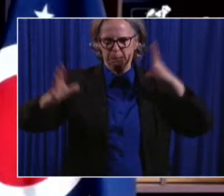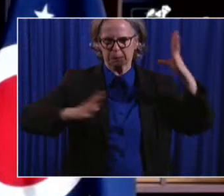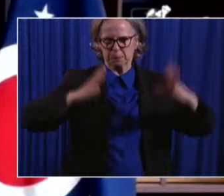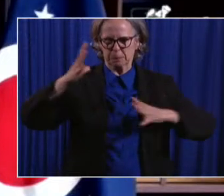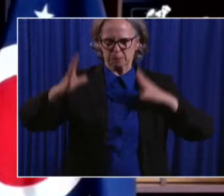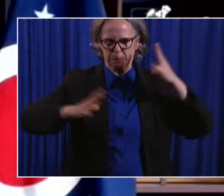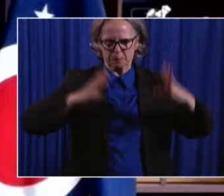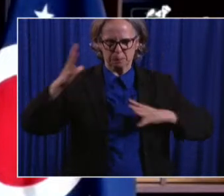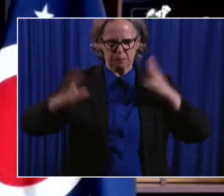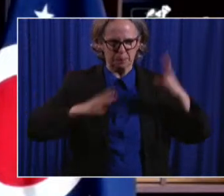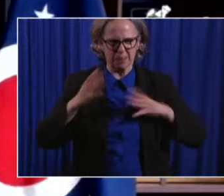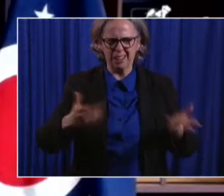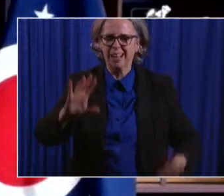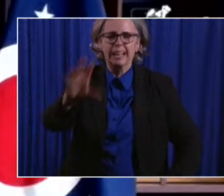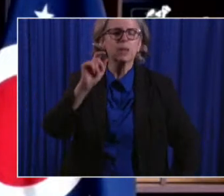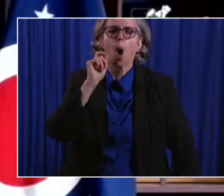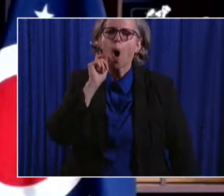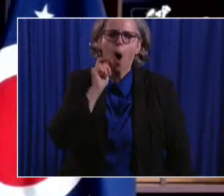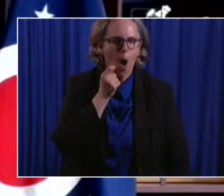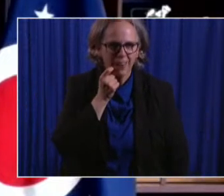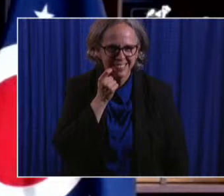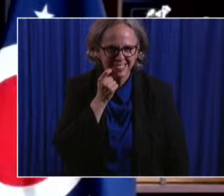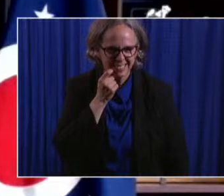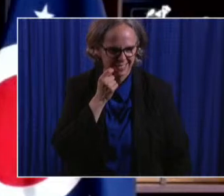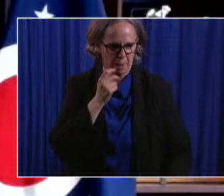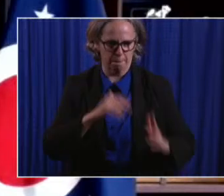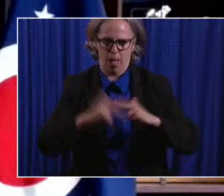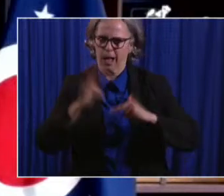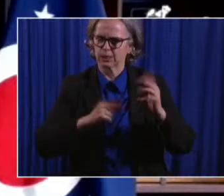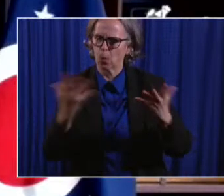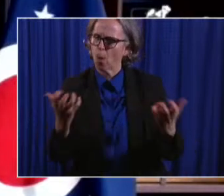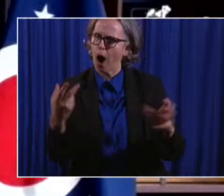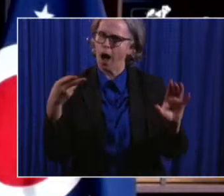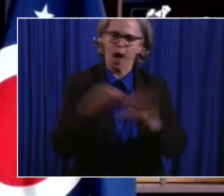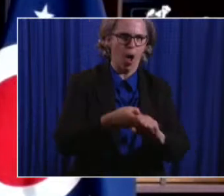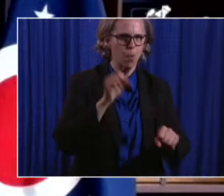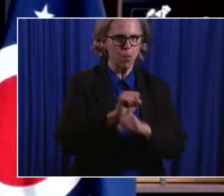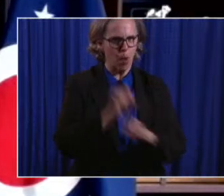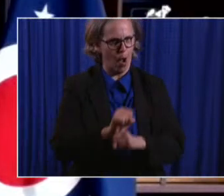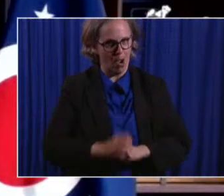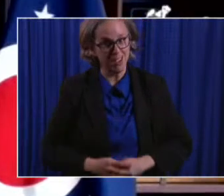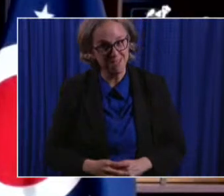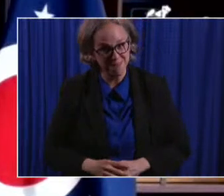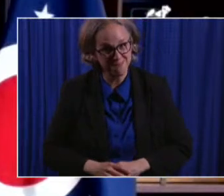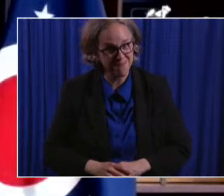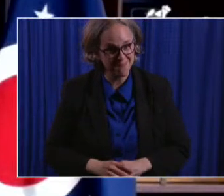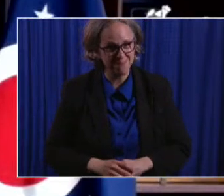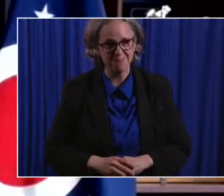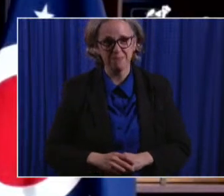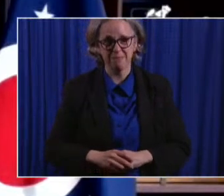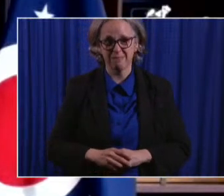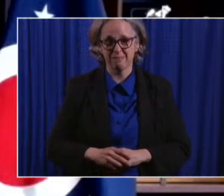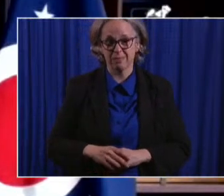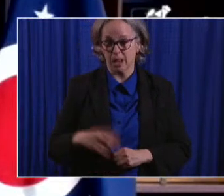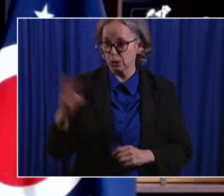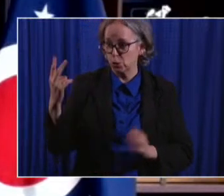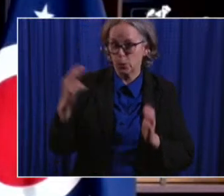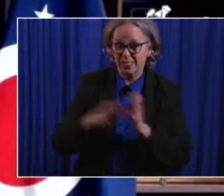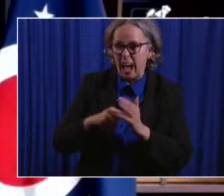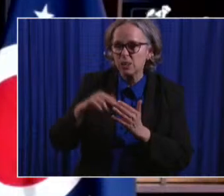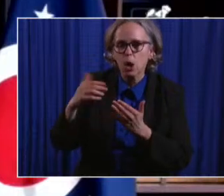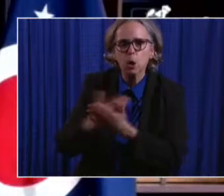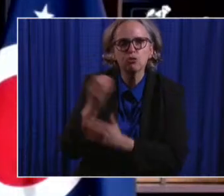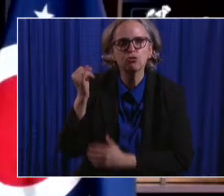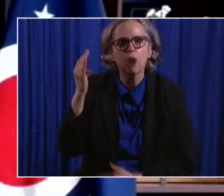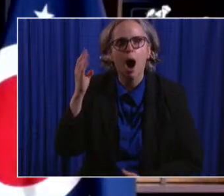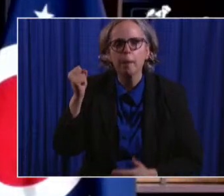coolest manufacturing facilities being built in the country, and thousands of great high-paying jobs for the people of